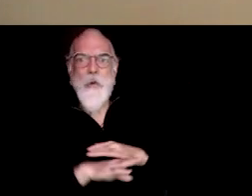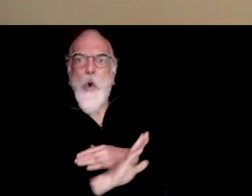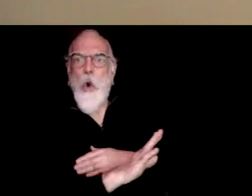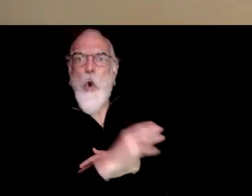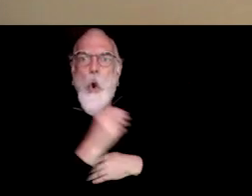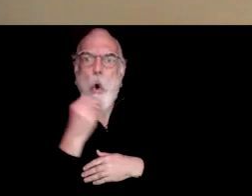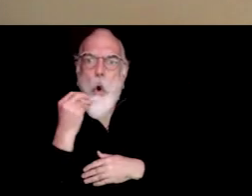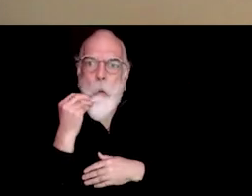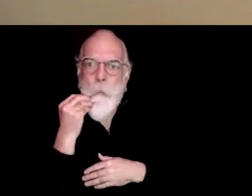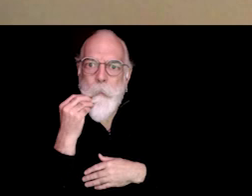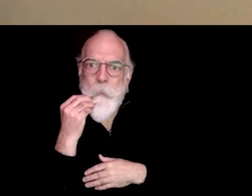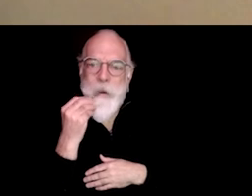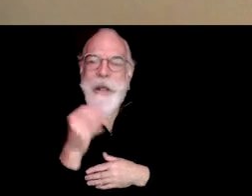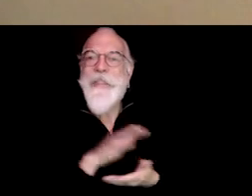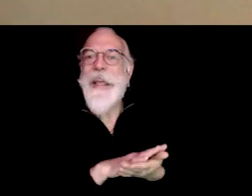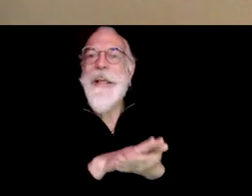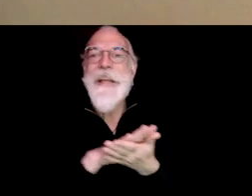and